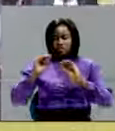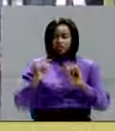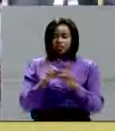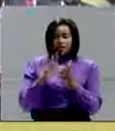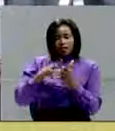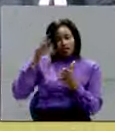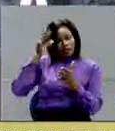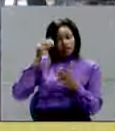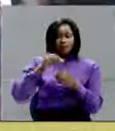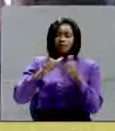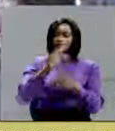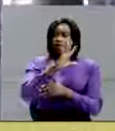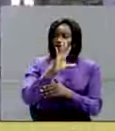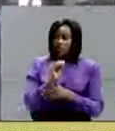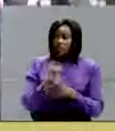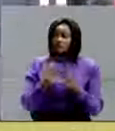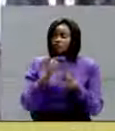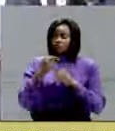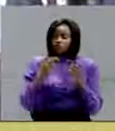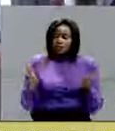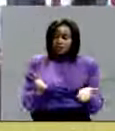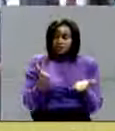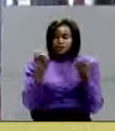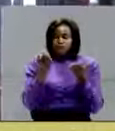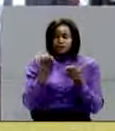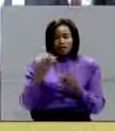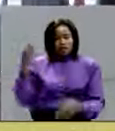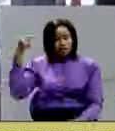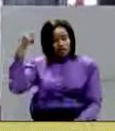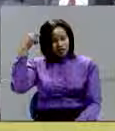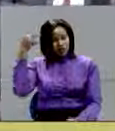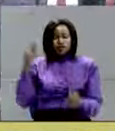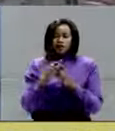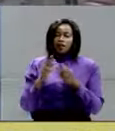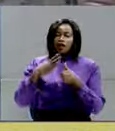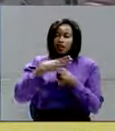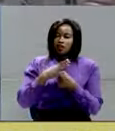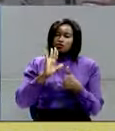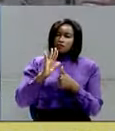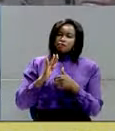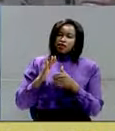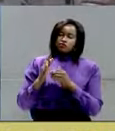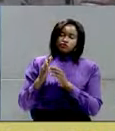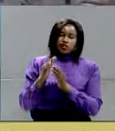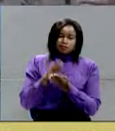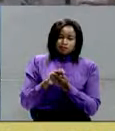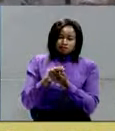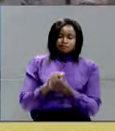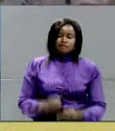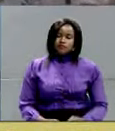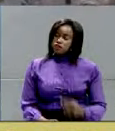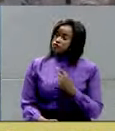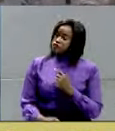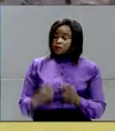learning about Africa and enhancing intellectual and cultural heritage. I am proud to play